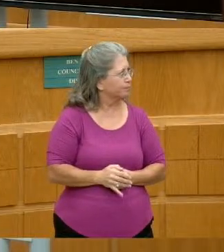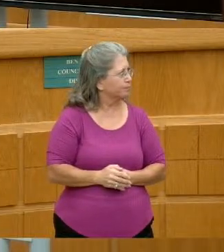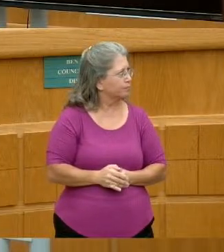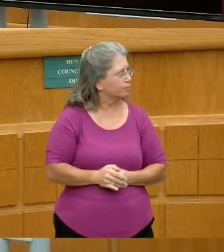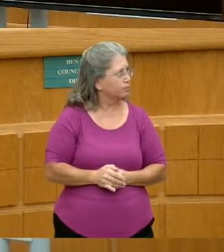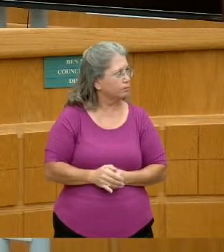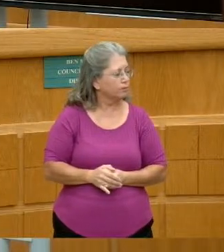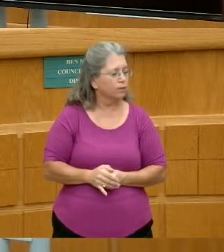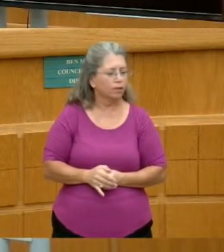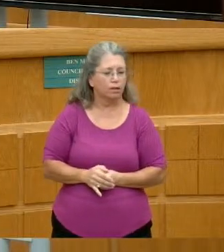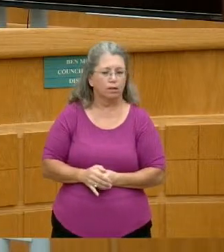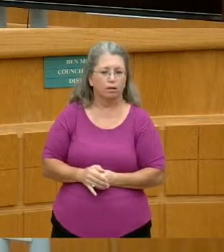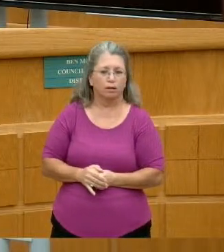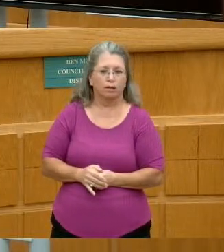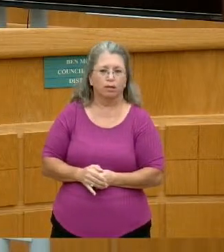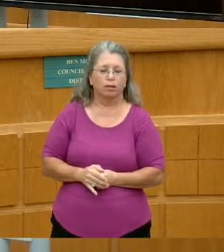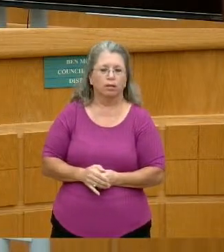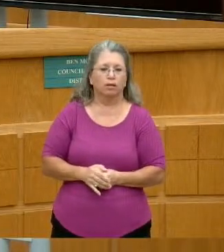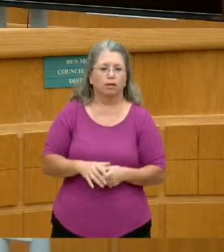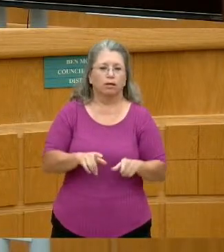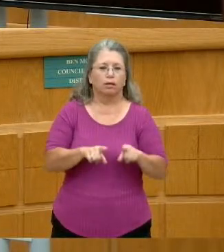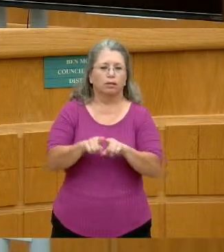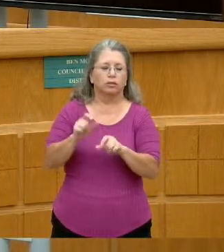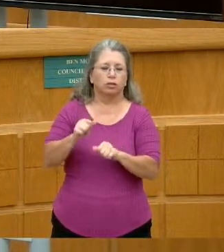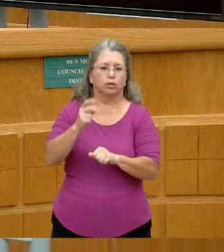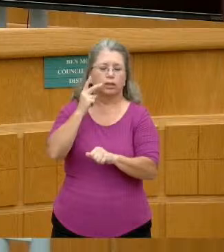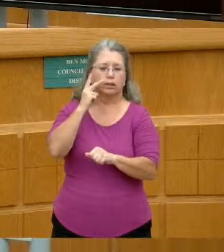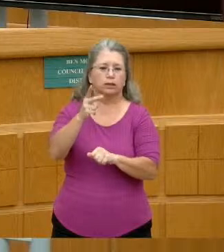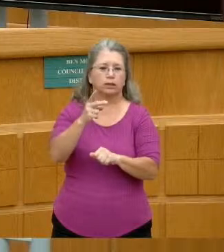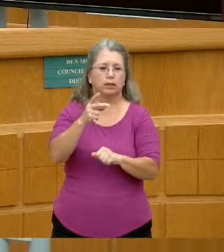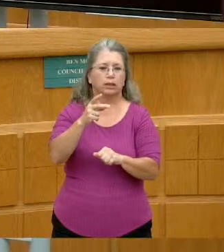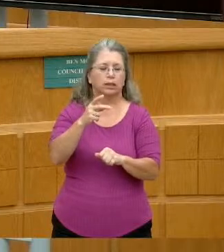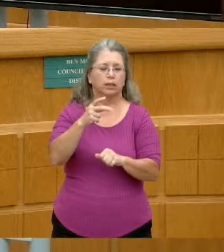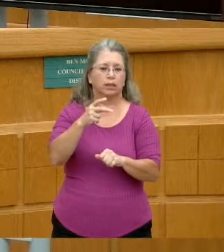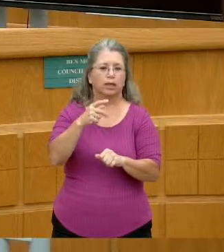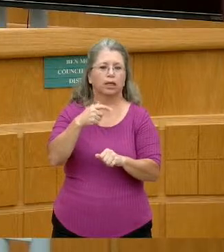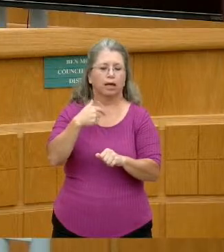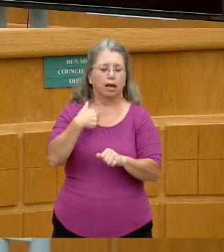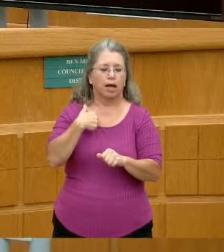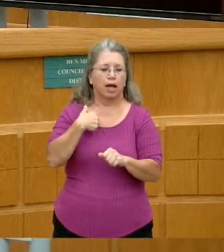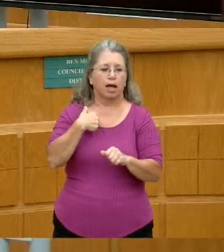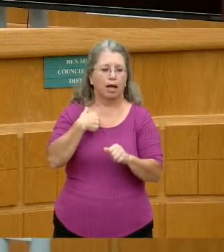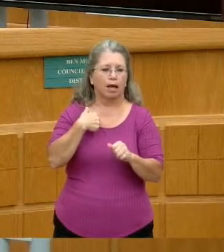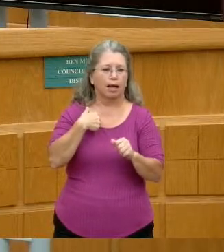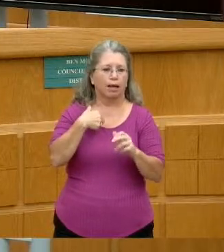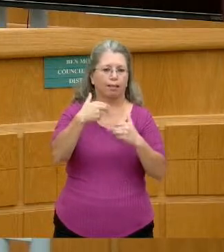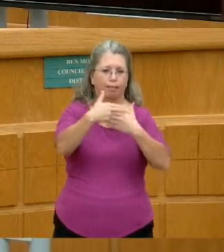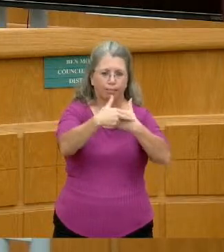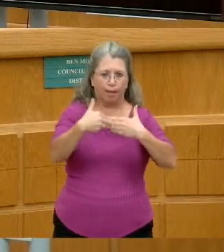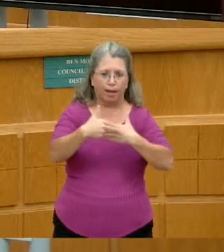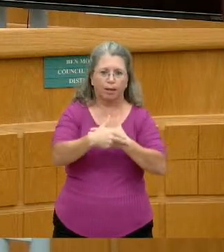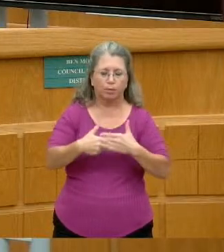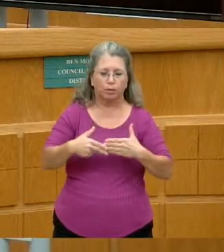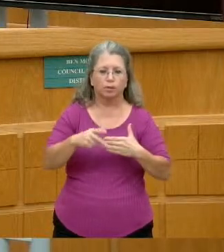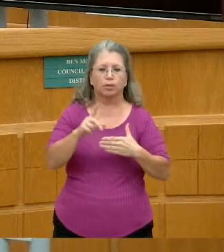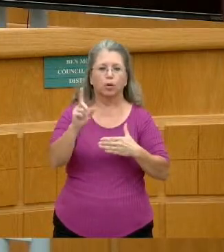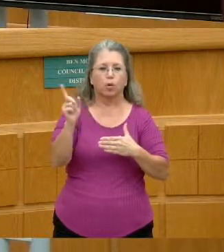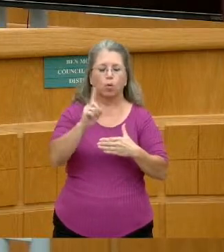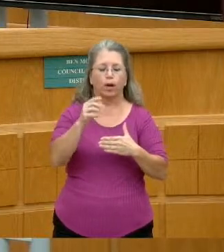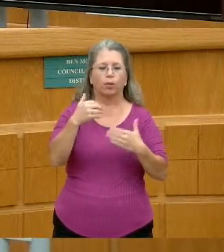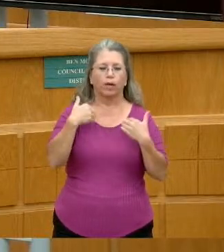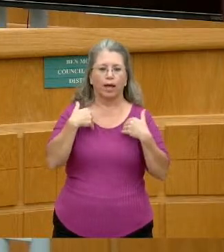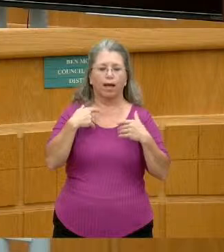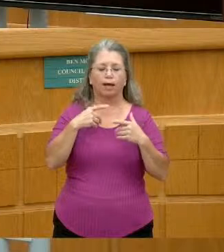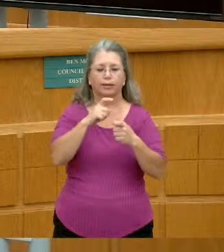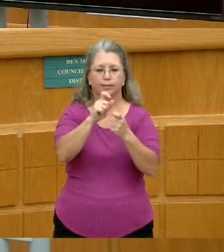Also, you can see on these graphs, I've marked off the different major interventions that have occurred, or the Open Texas